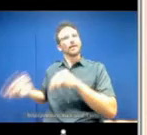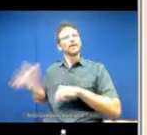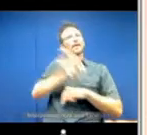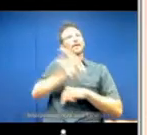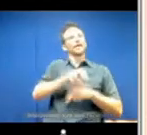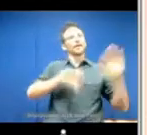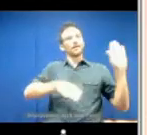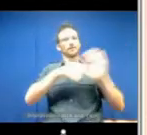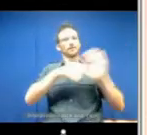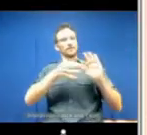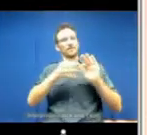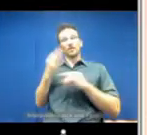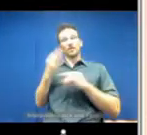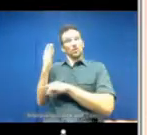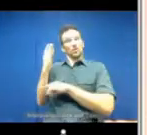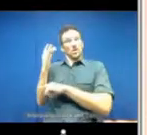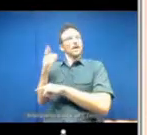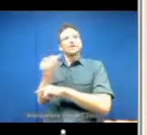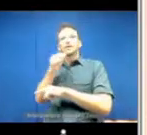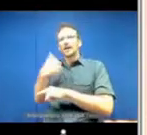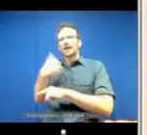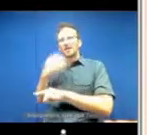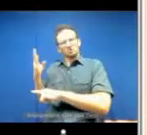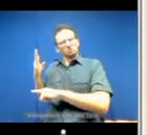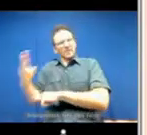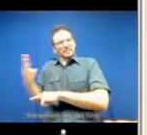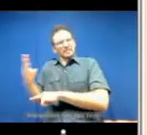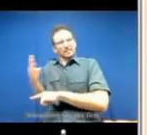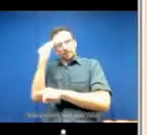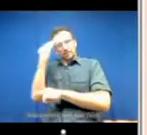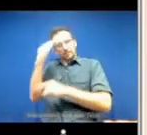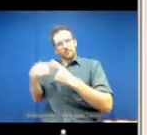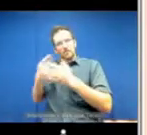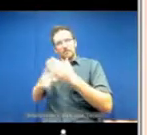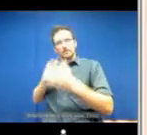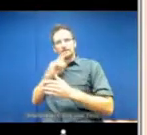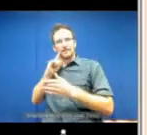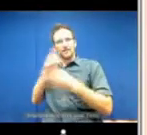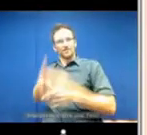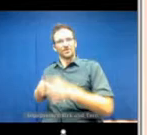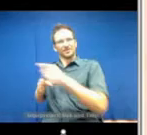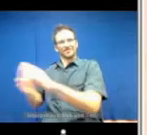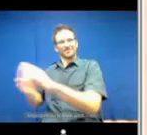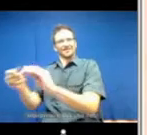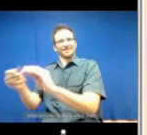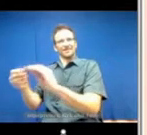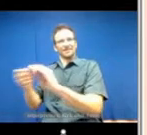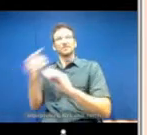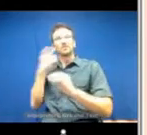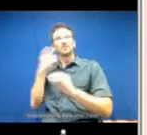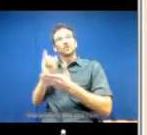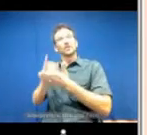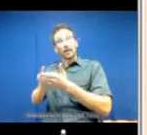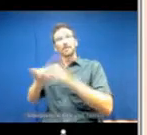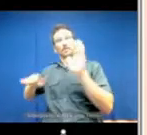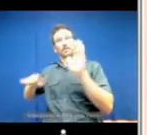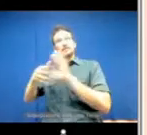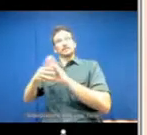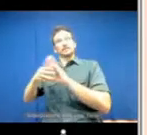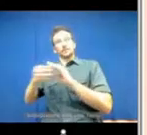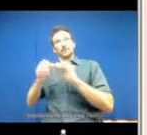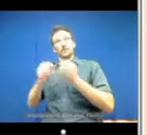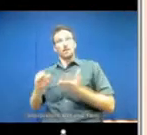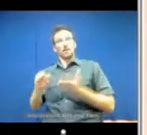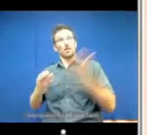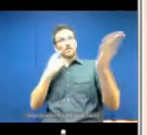patient said. In order to get the testimony in, if the attorneys are following the rules of evidence, they would